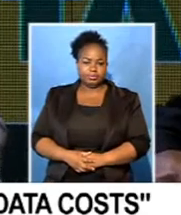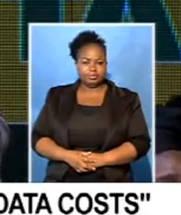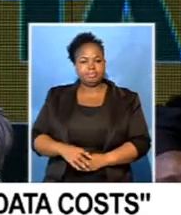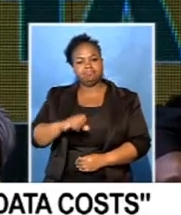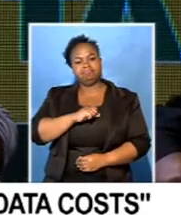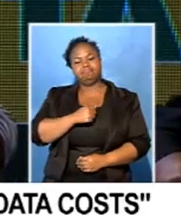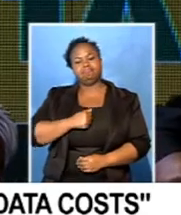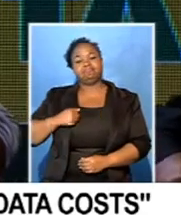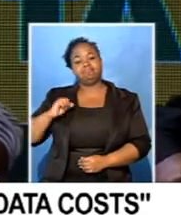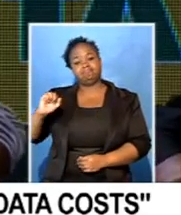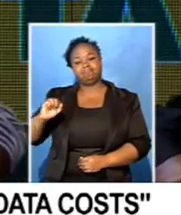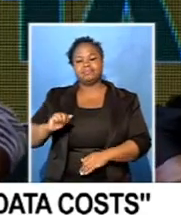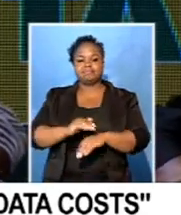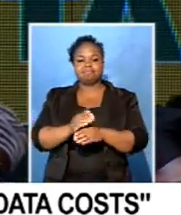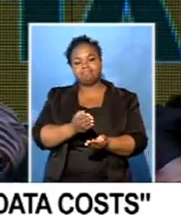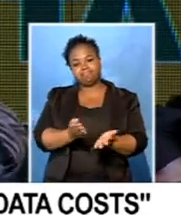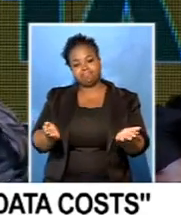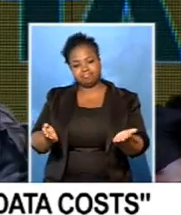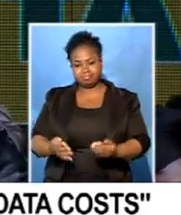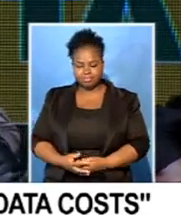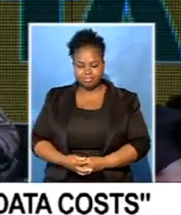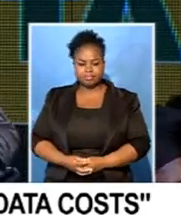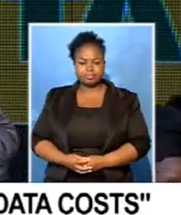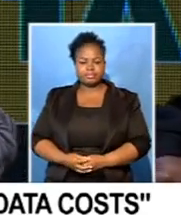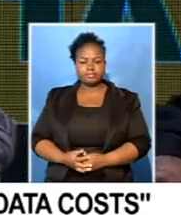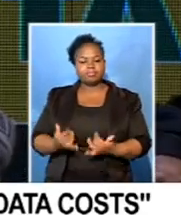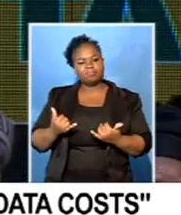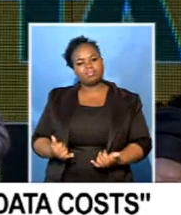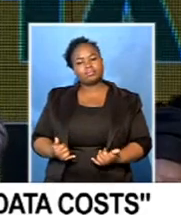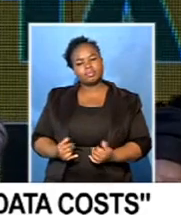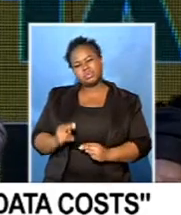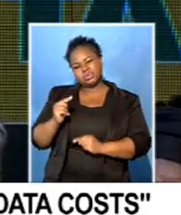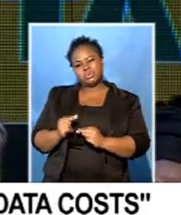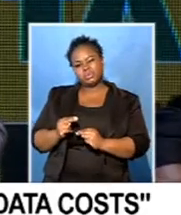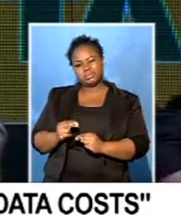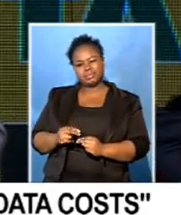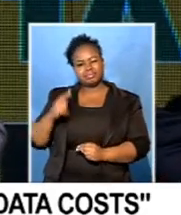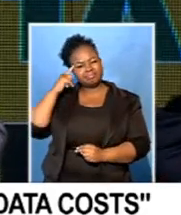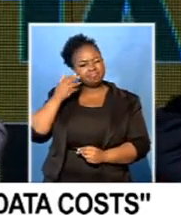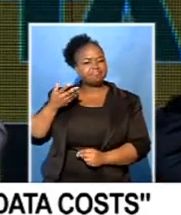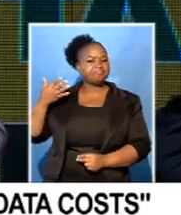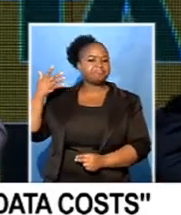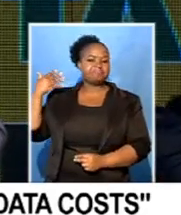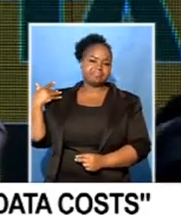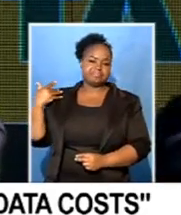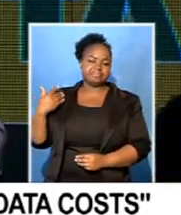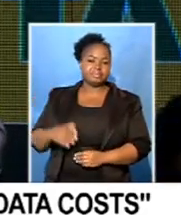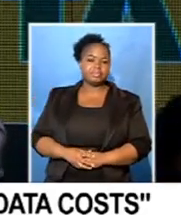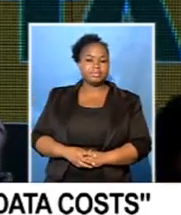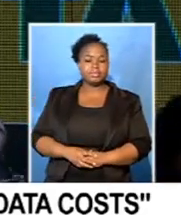Comrades and friends, I would now like to reflect briefly on some of the